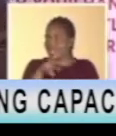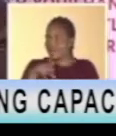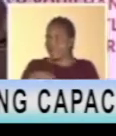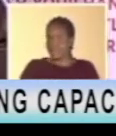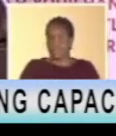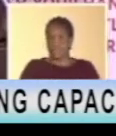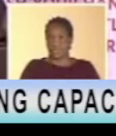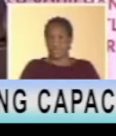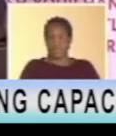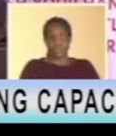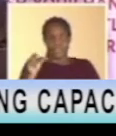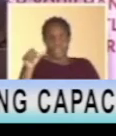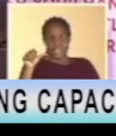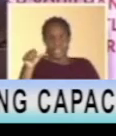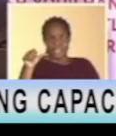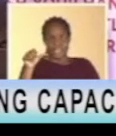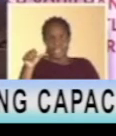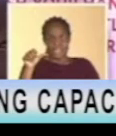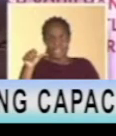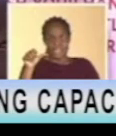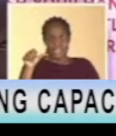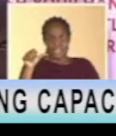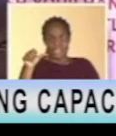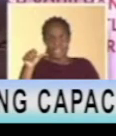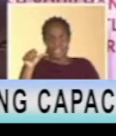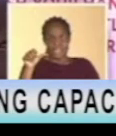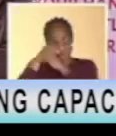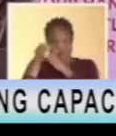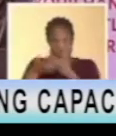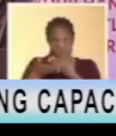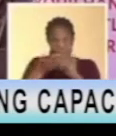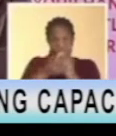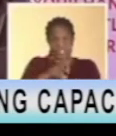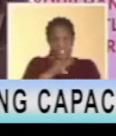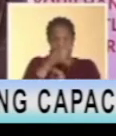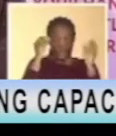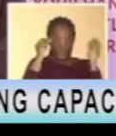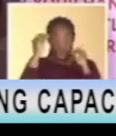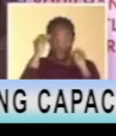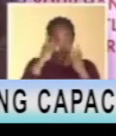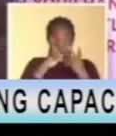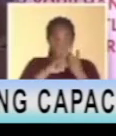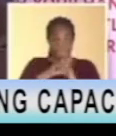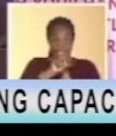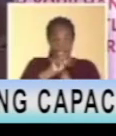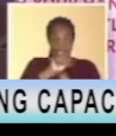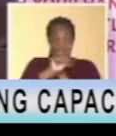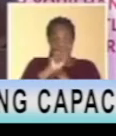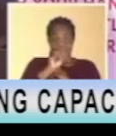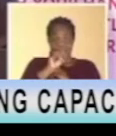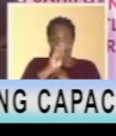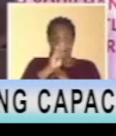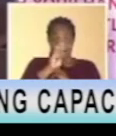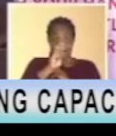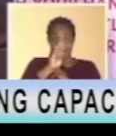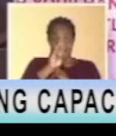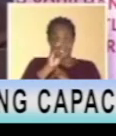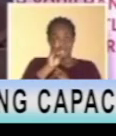on board are Pathcare, Namdeb, and UNAM, who are already doing the